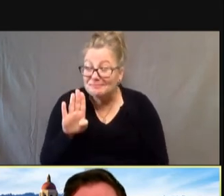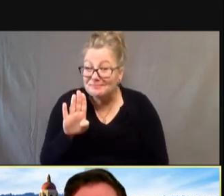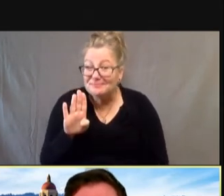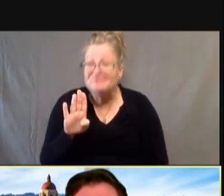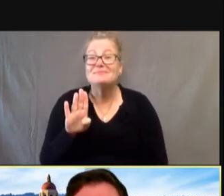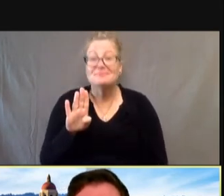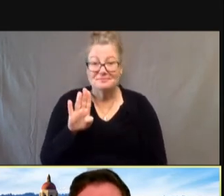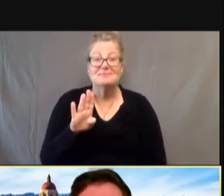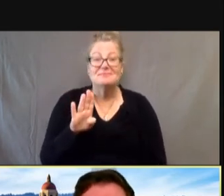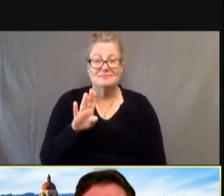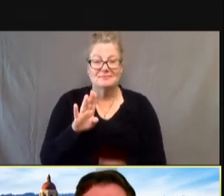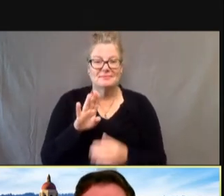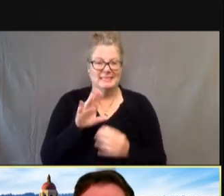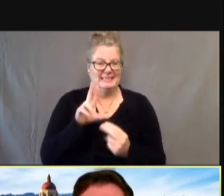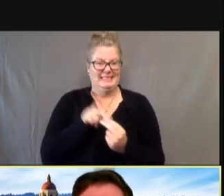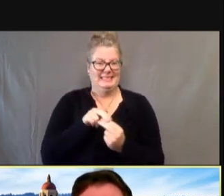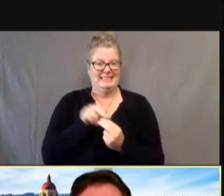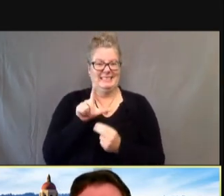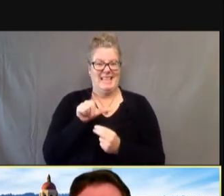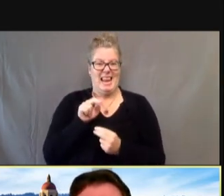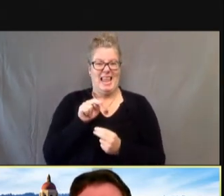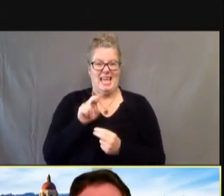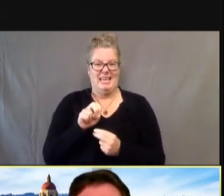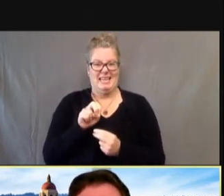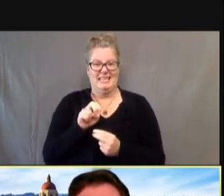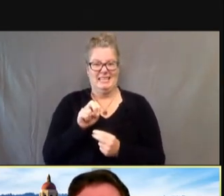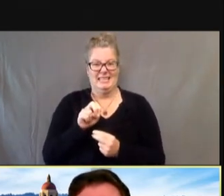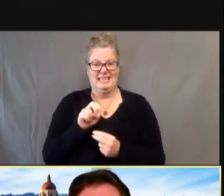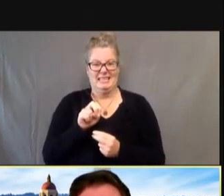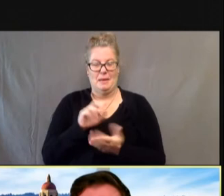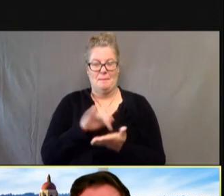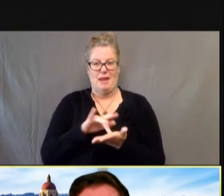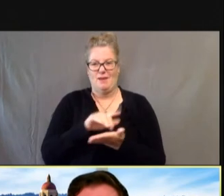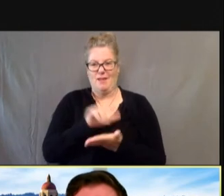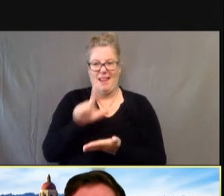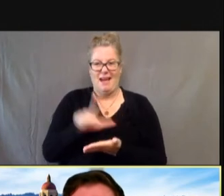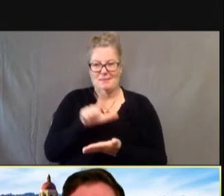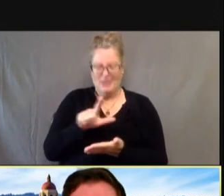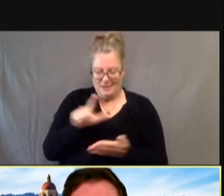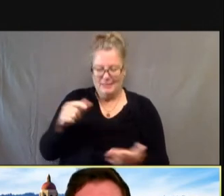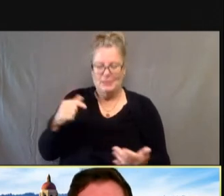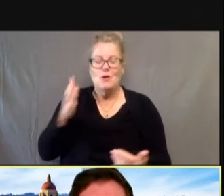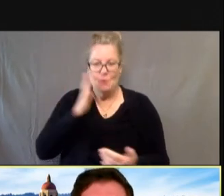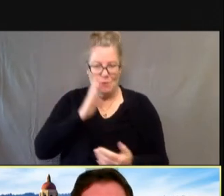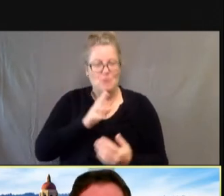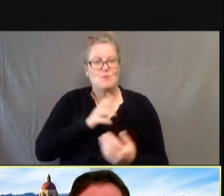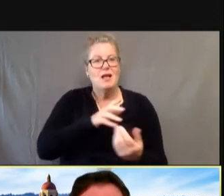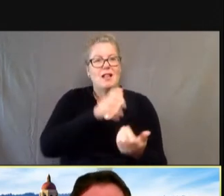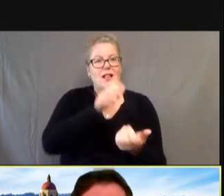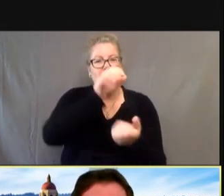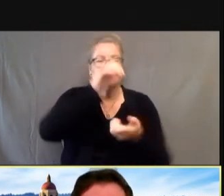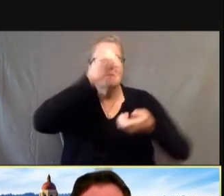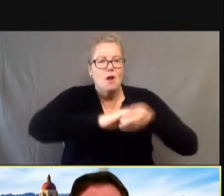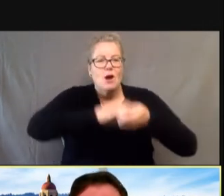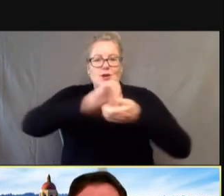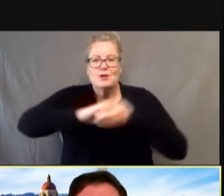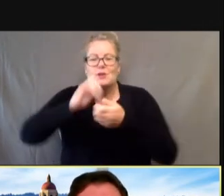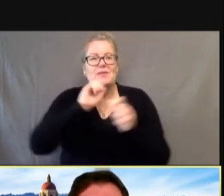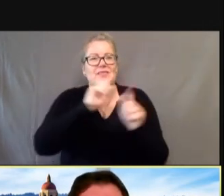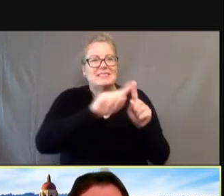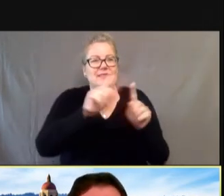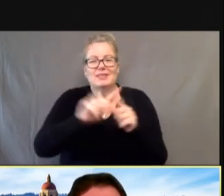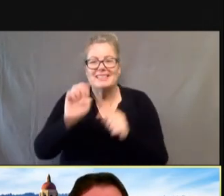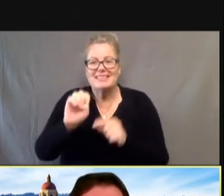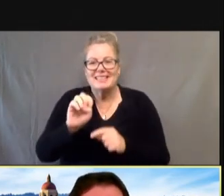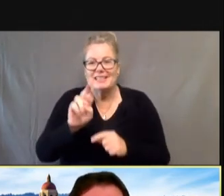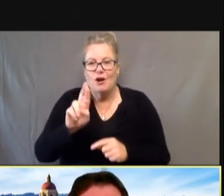Medical Library, where we plan on partnering with different ERGs to examine intersections, for example,